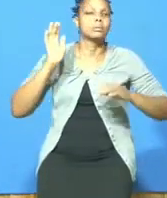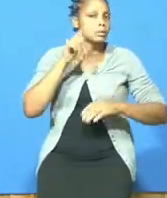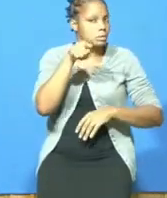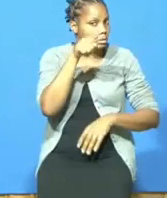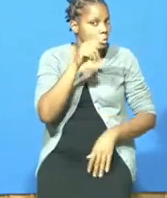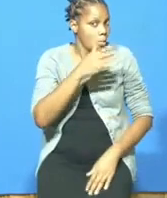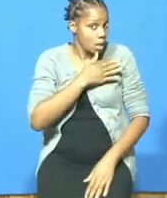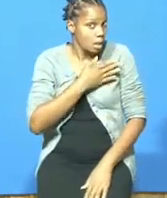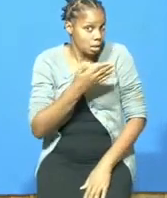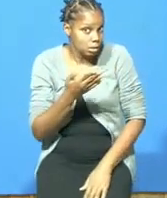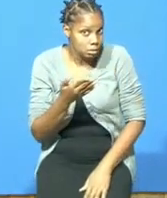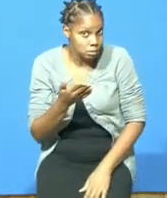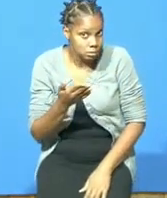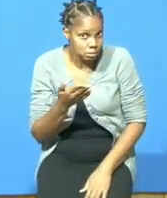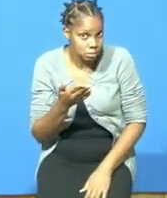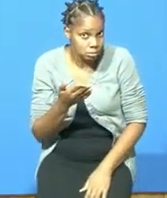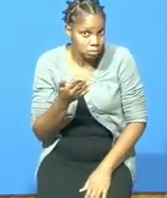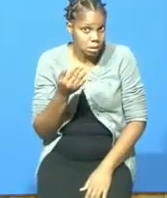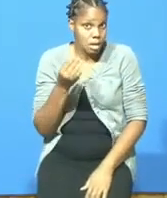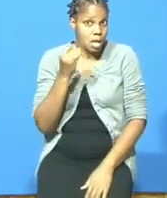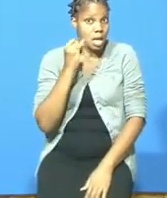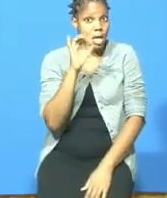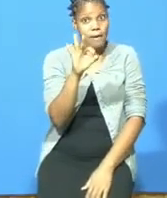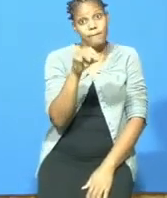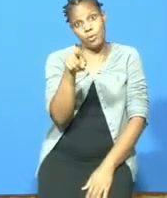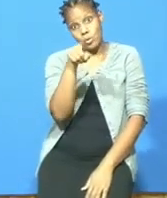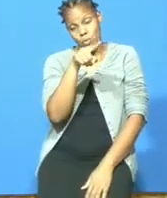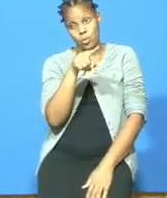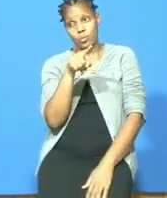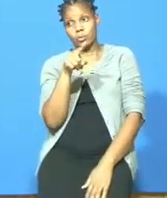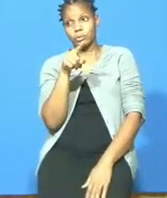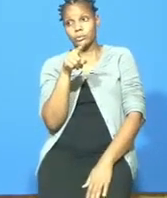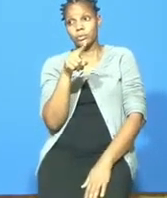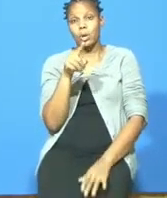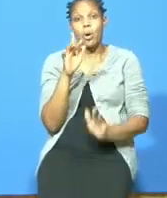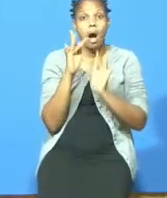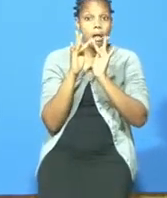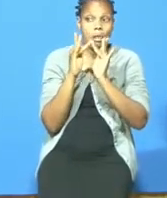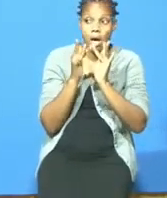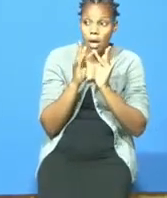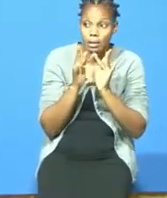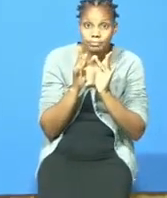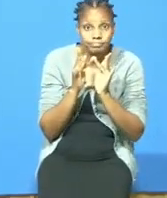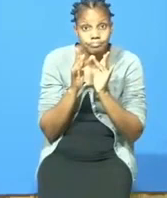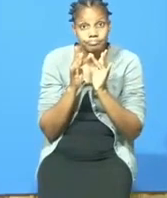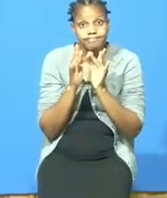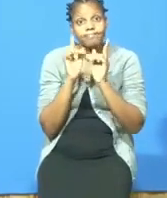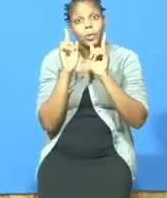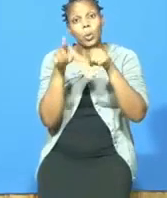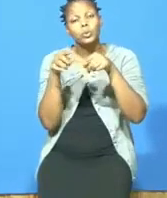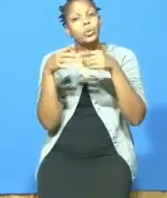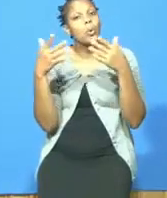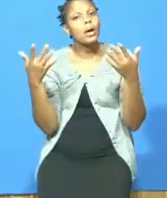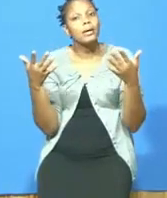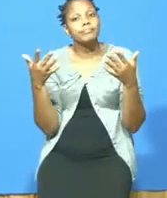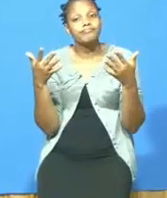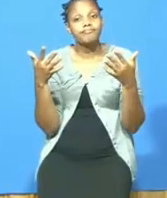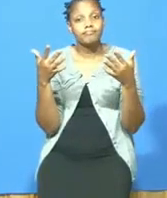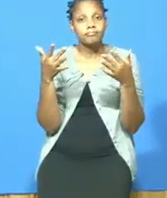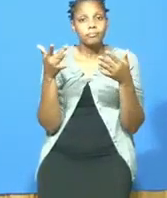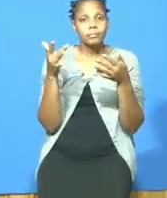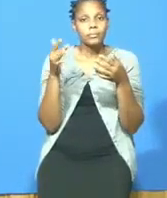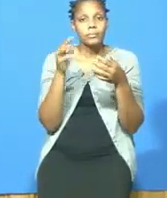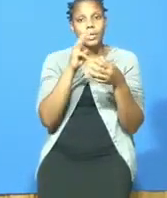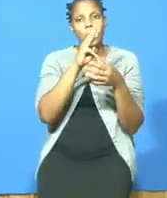now? If you are online, go to